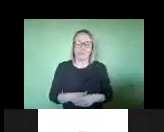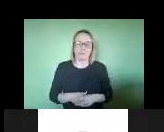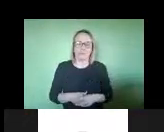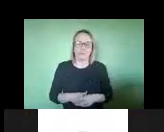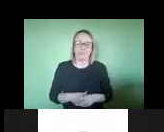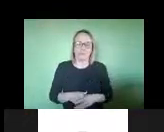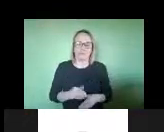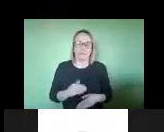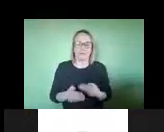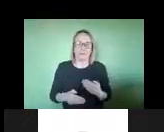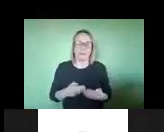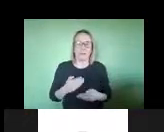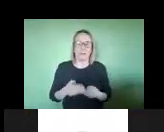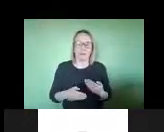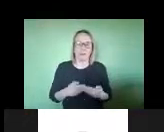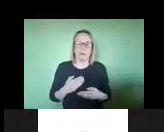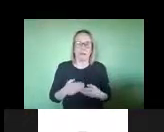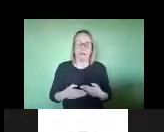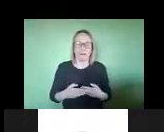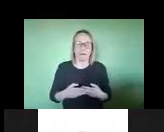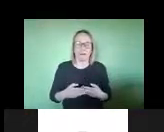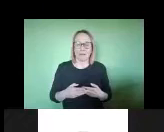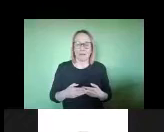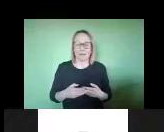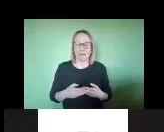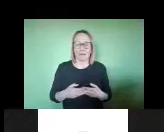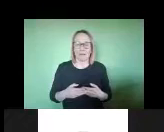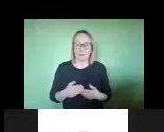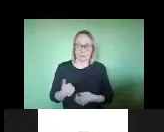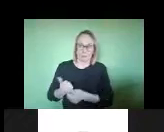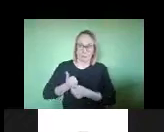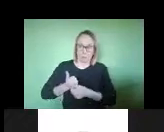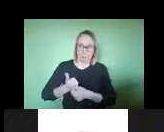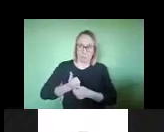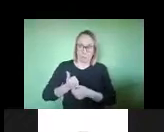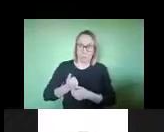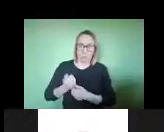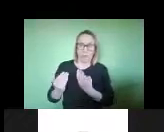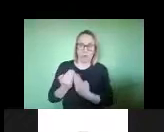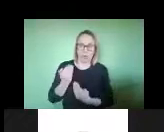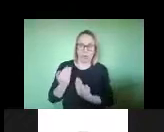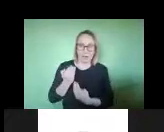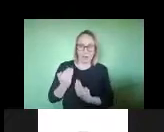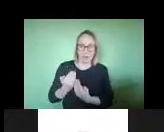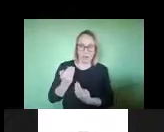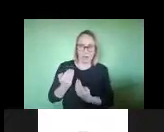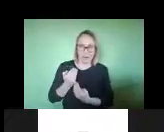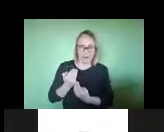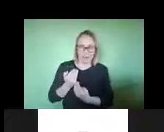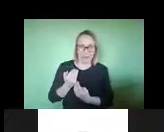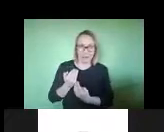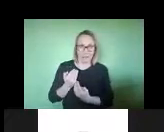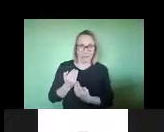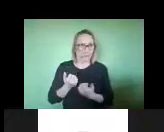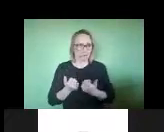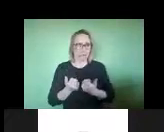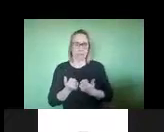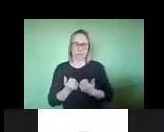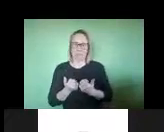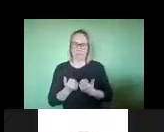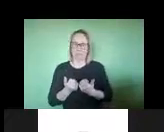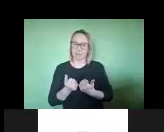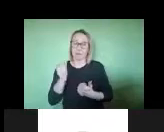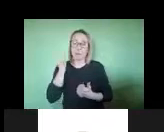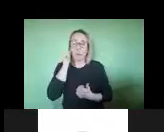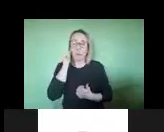But once kind of again sat with people, got a wee bit of training on it. Once it was done, that was okay. And you know,